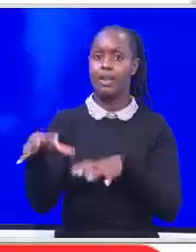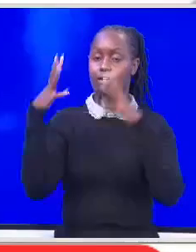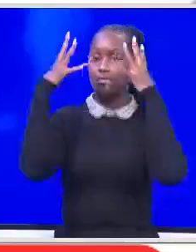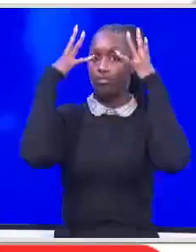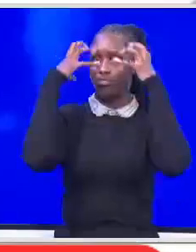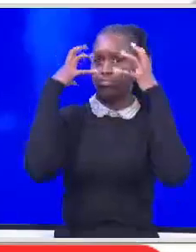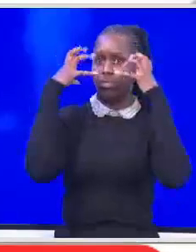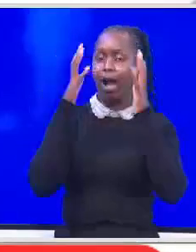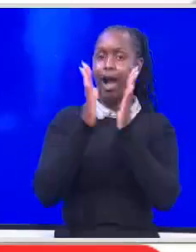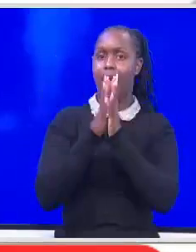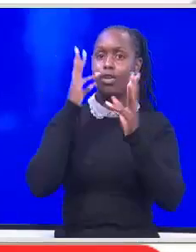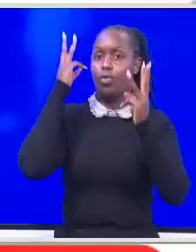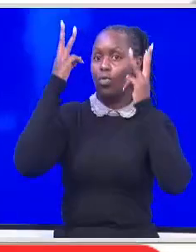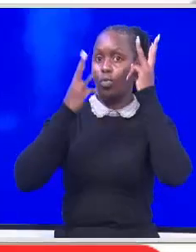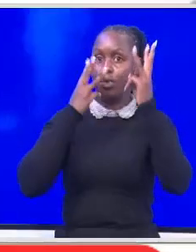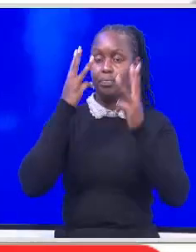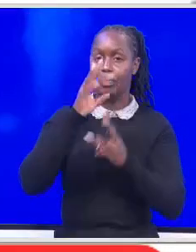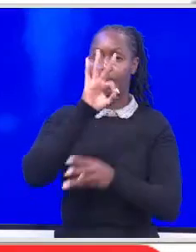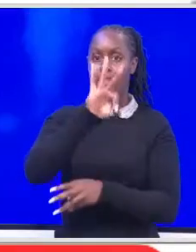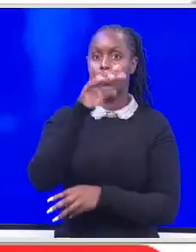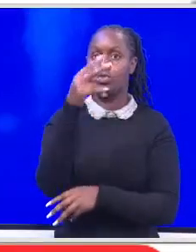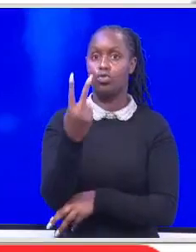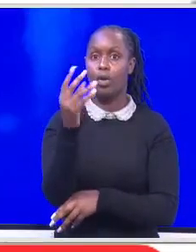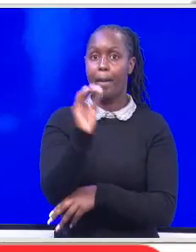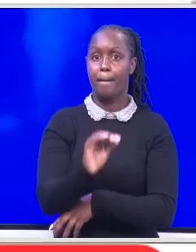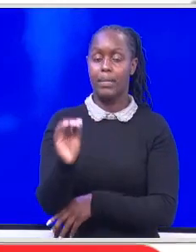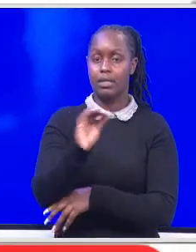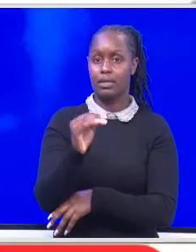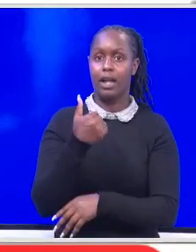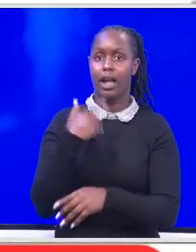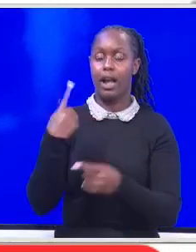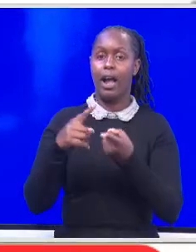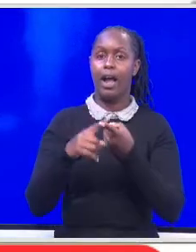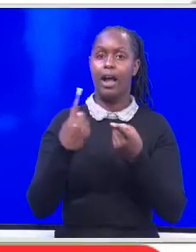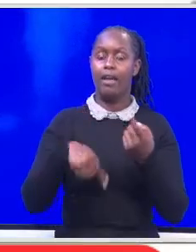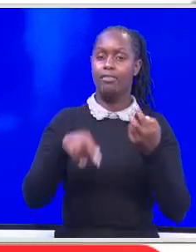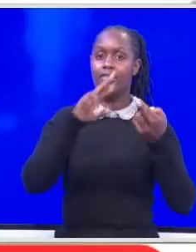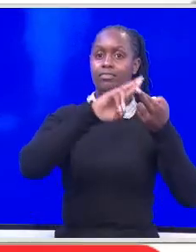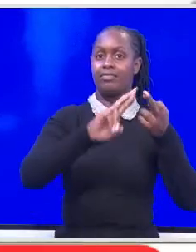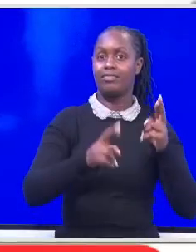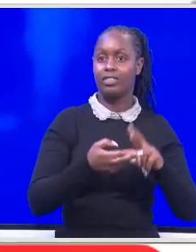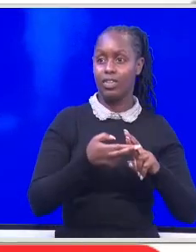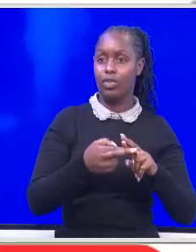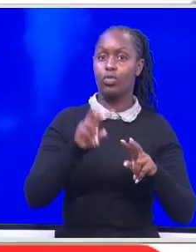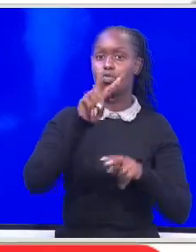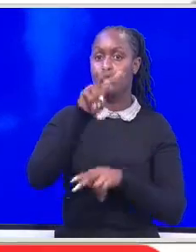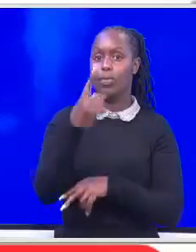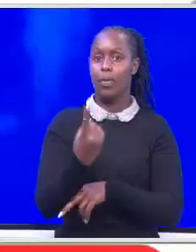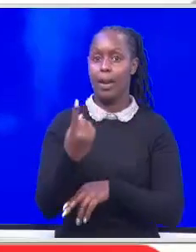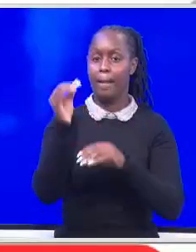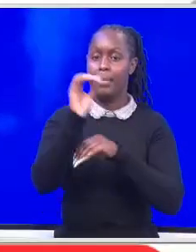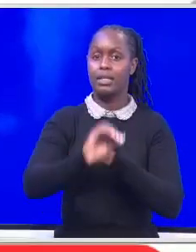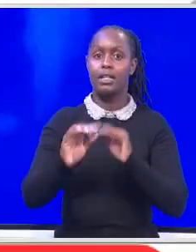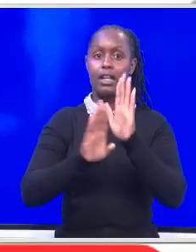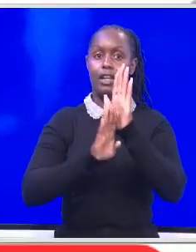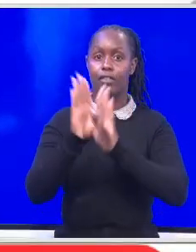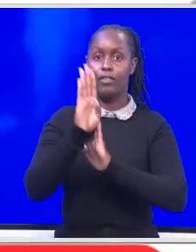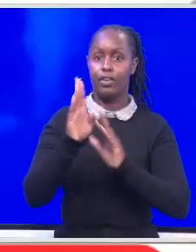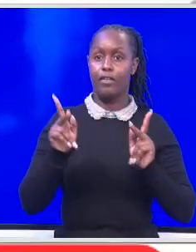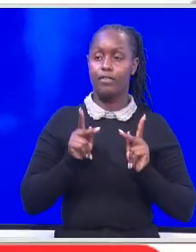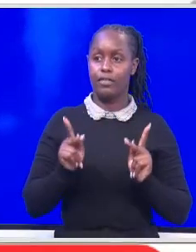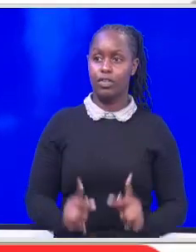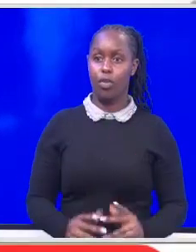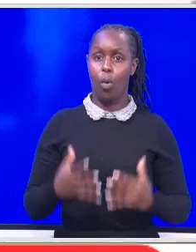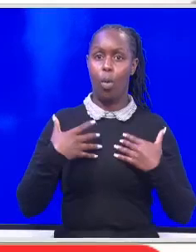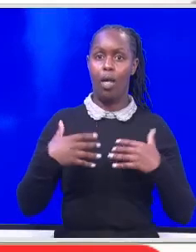anxiety, 32% experiencing strains on relationships, 21% developing physical health issues,